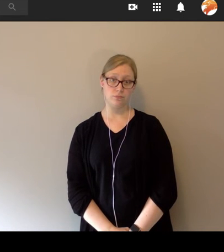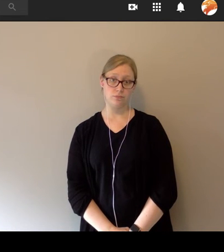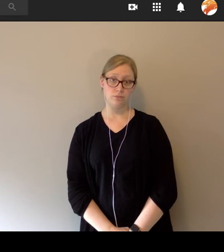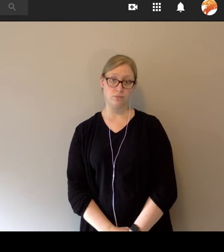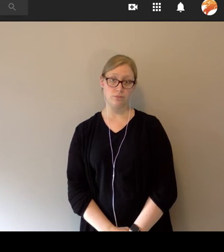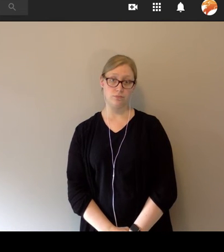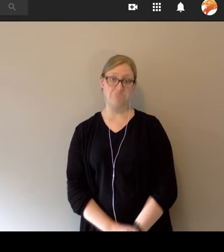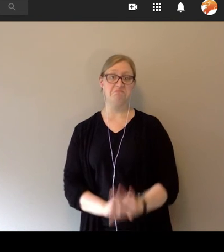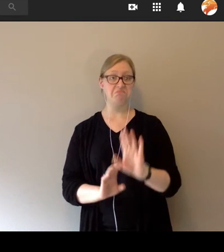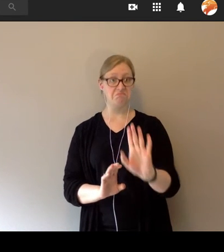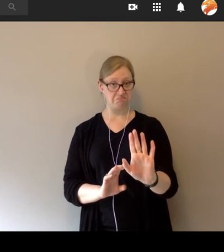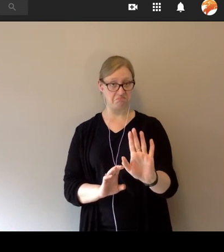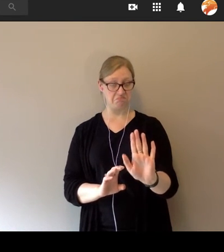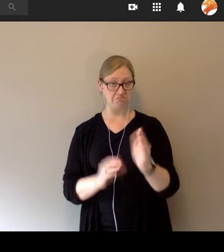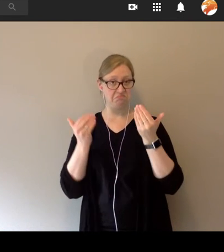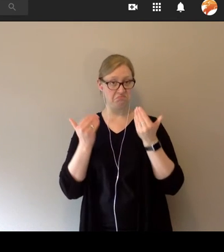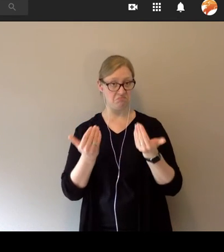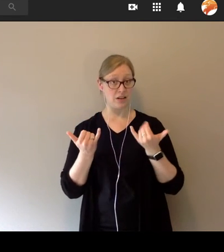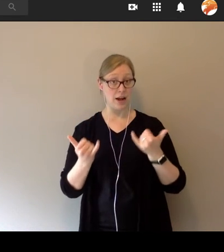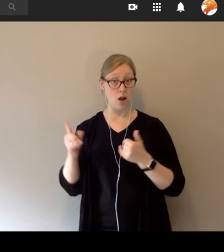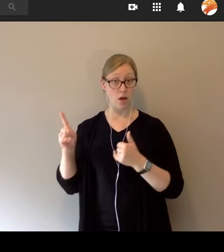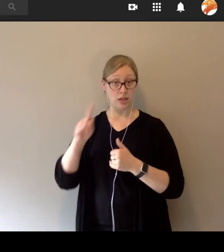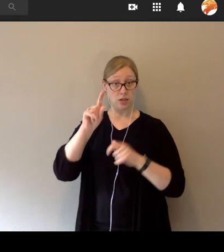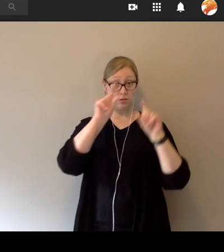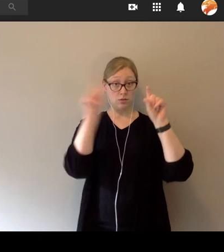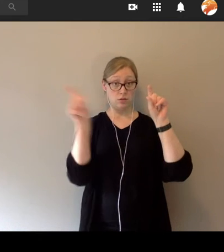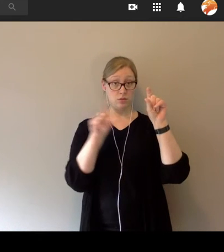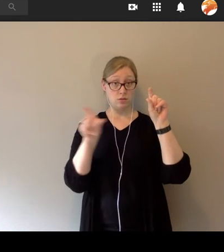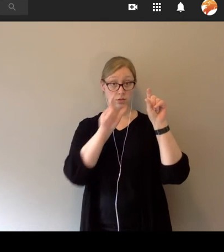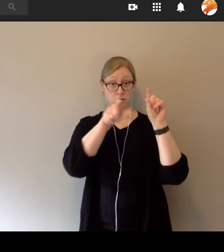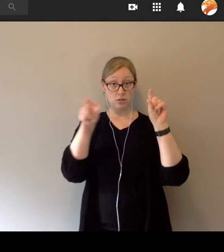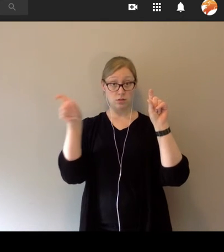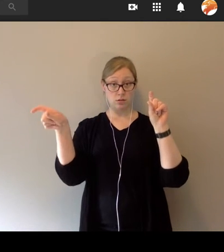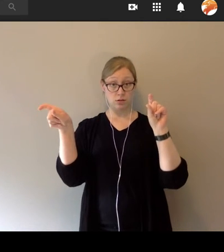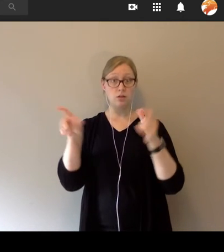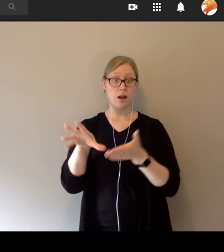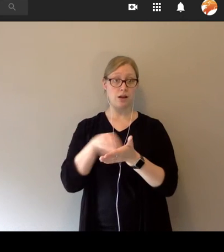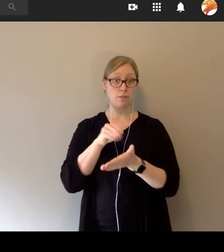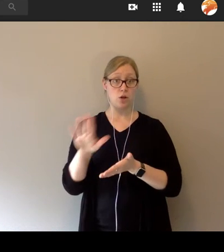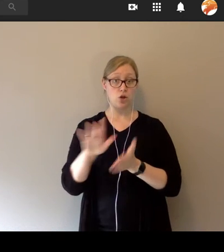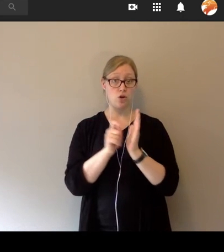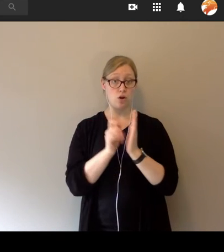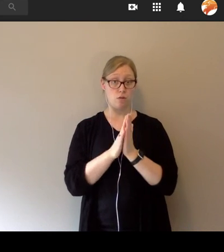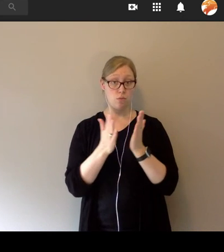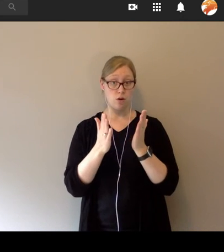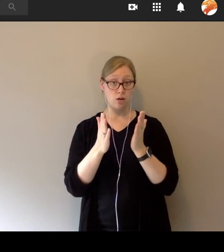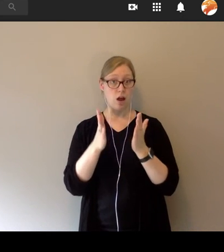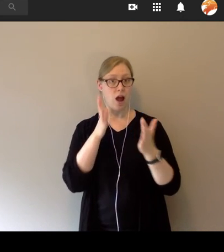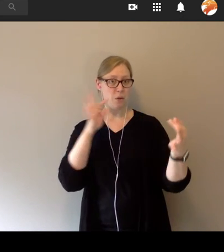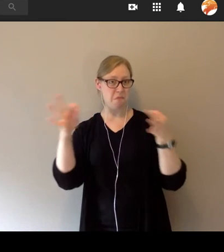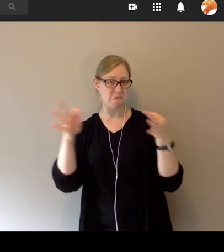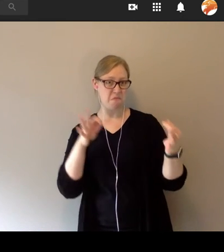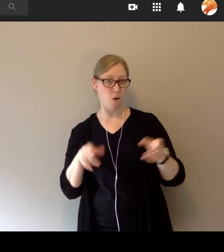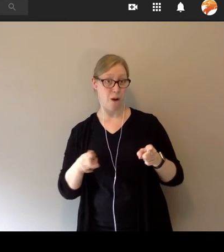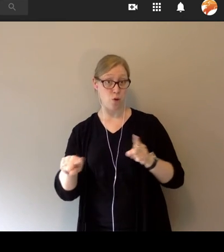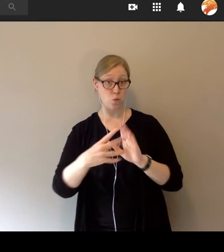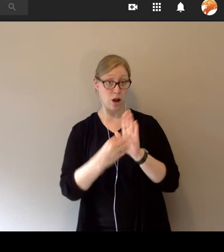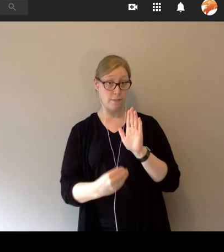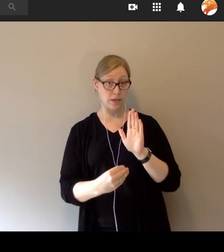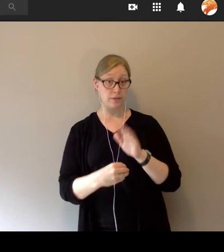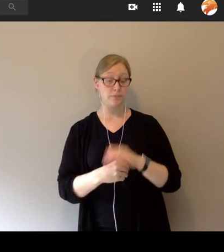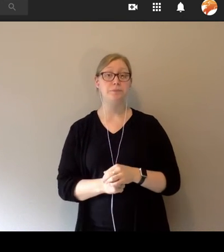So take a minute and copy this table into your notebook. I'm going to talk while you copy a little bit. So the